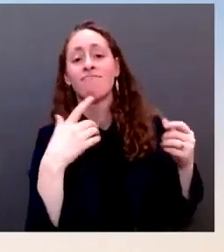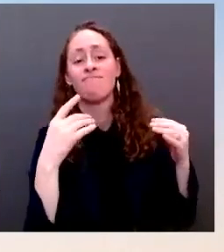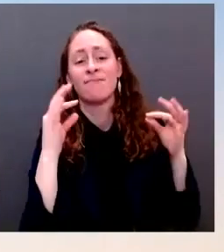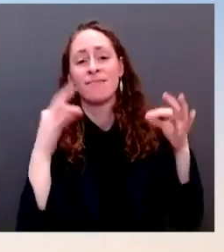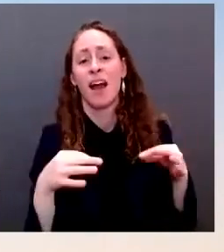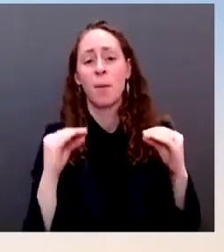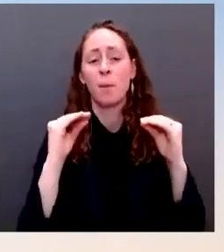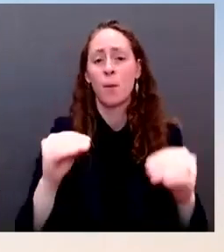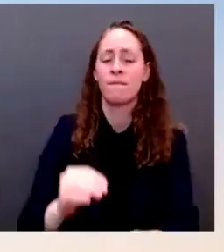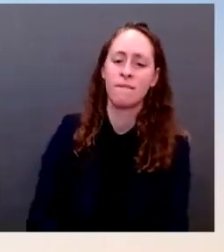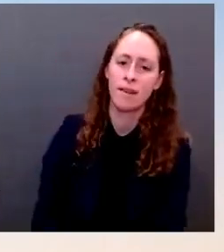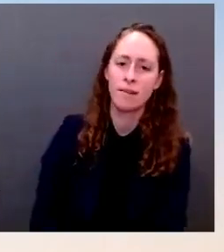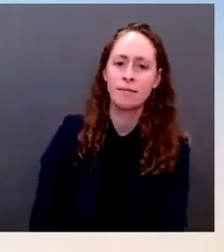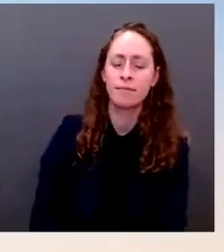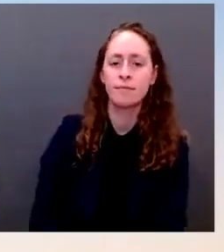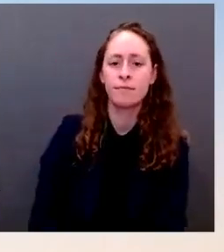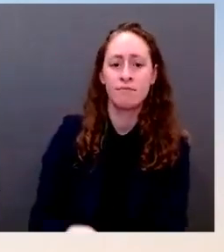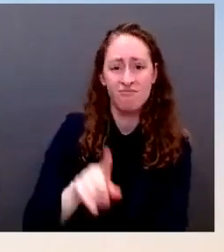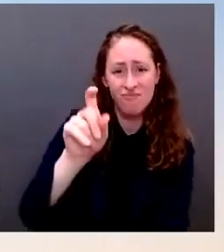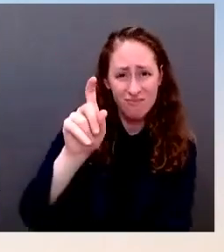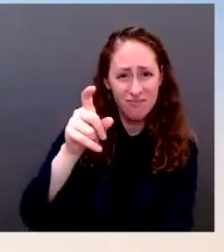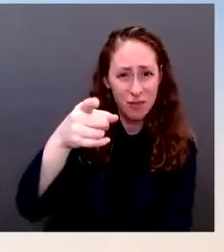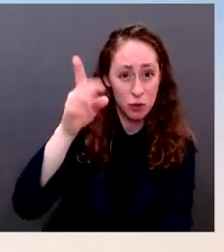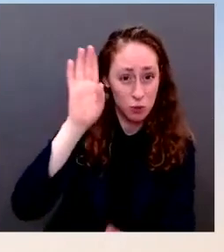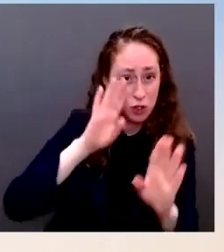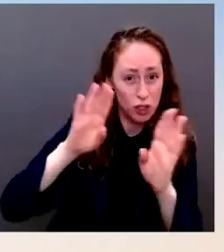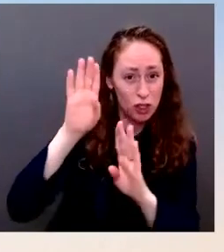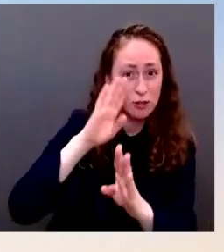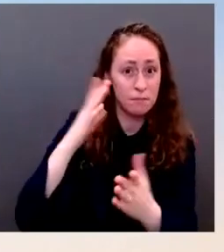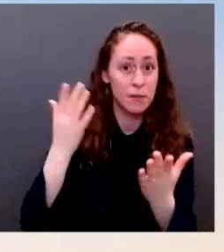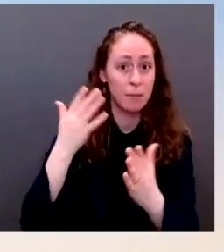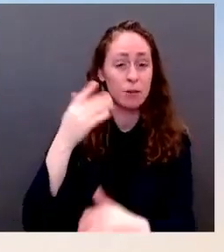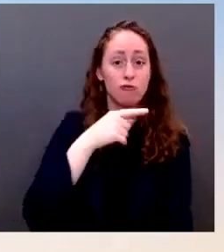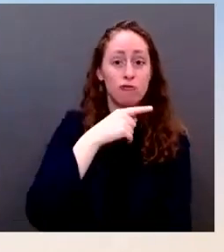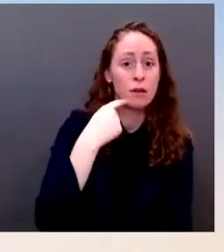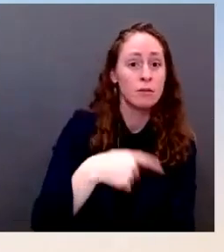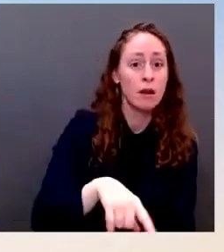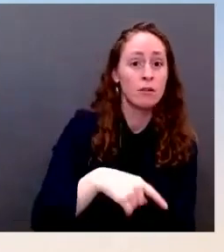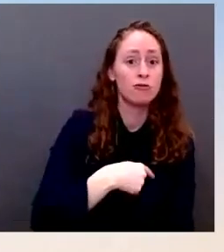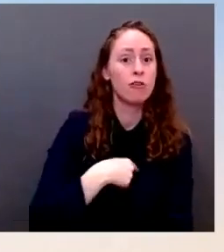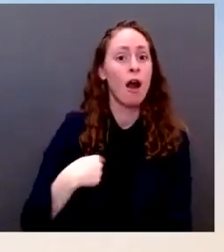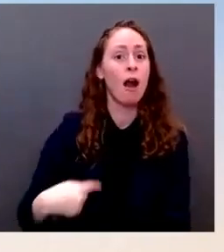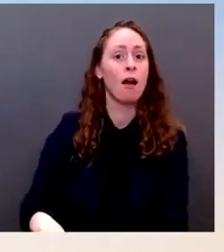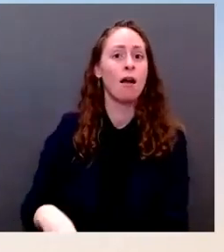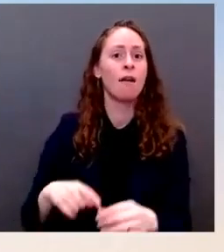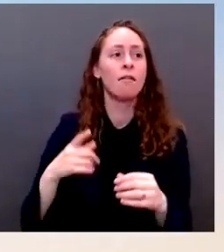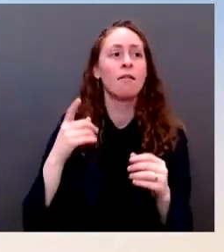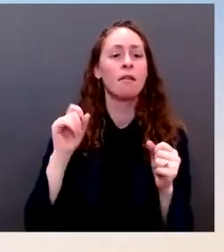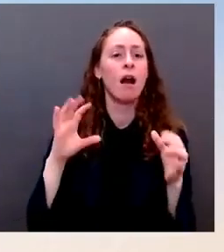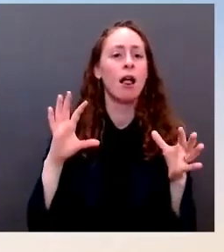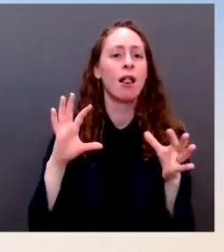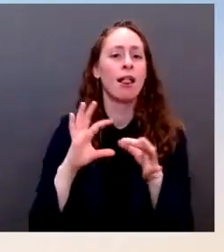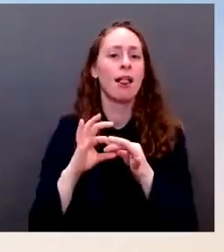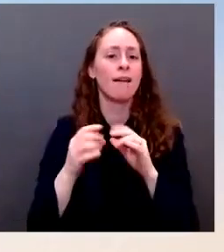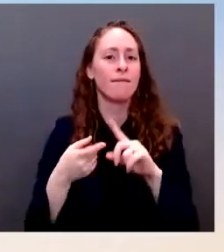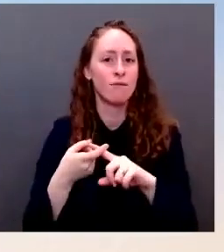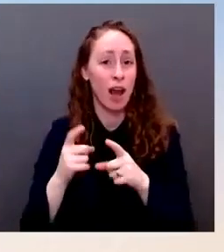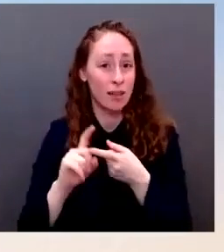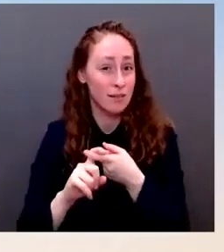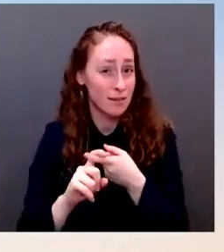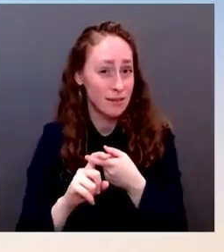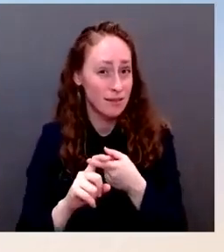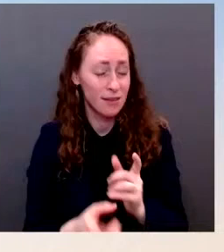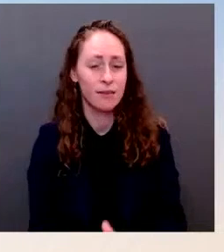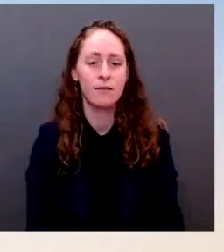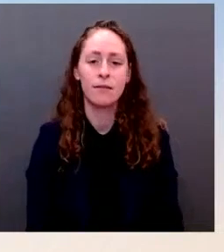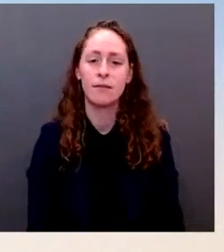of U.S. posture and role in geopolitical spheres? Well, again, what we have control over is our own relationships